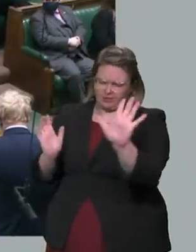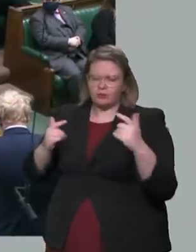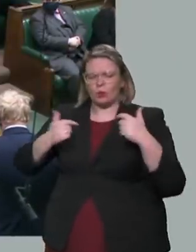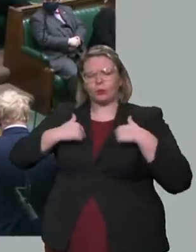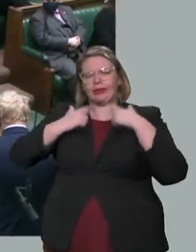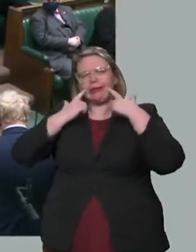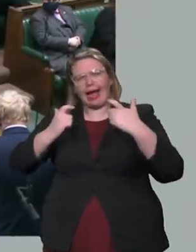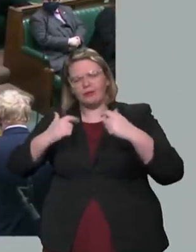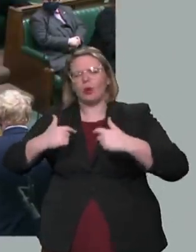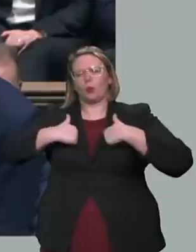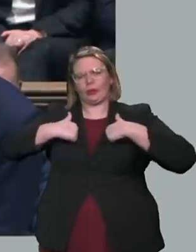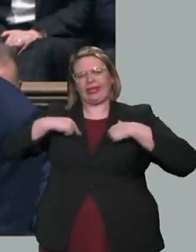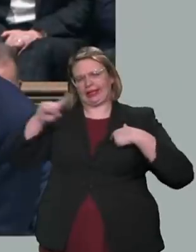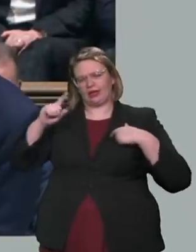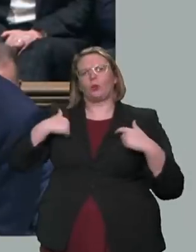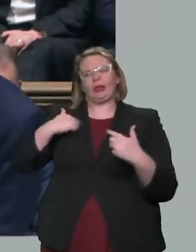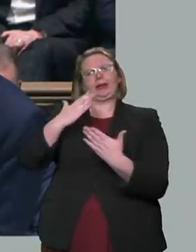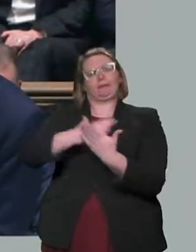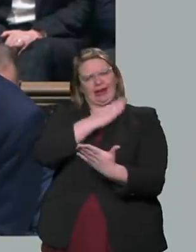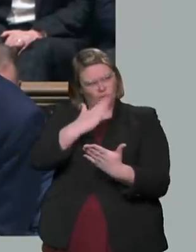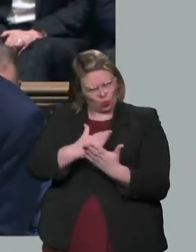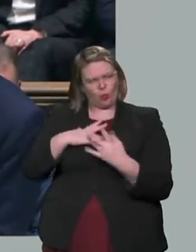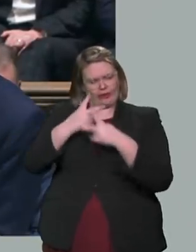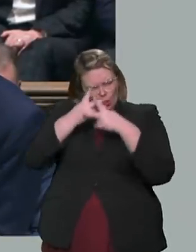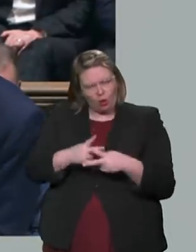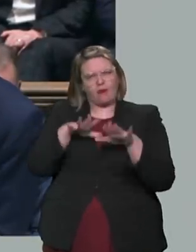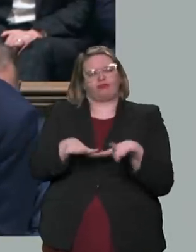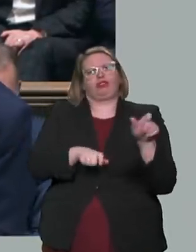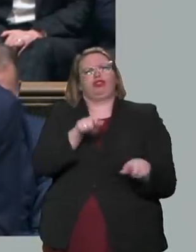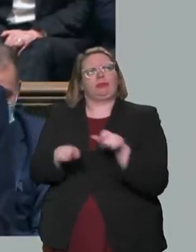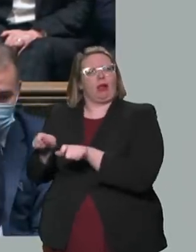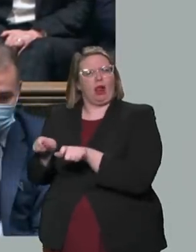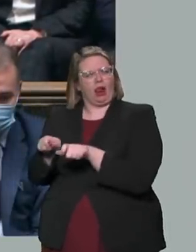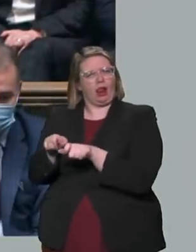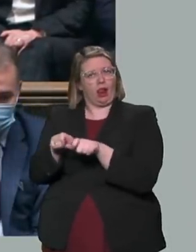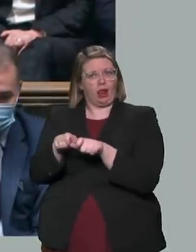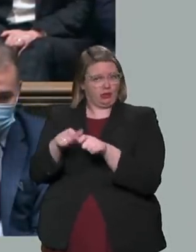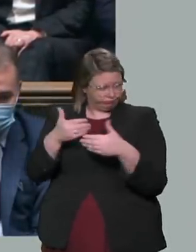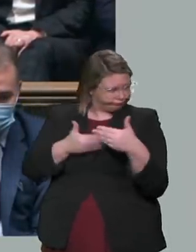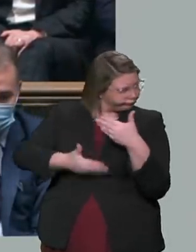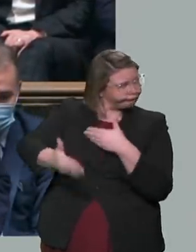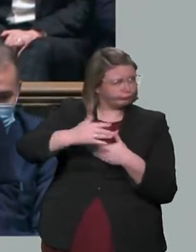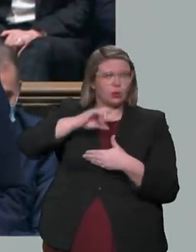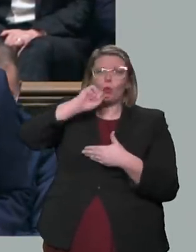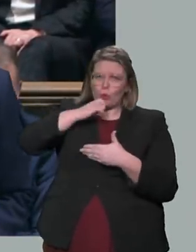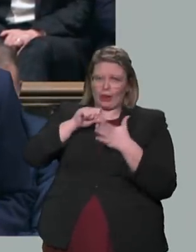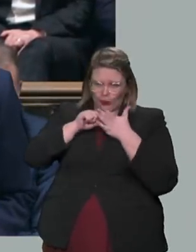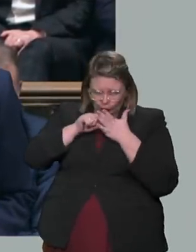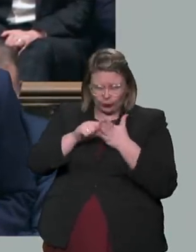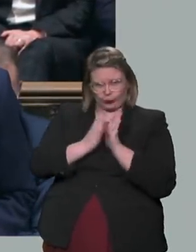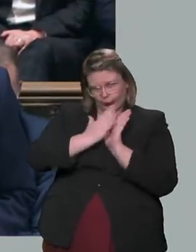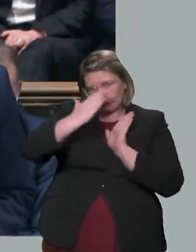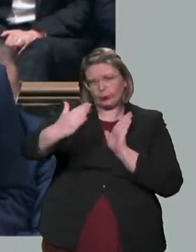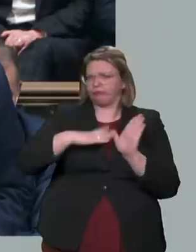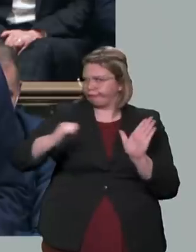sure that we protect the people of this country throughout what is unquestionably going to be a difficult period, and